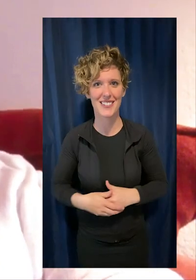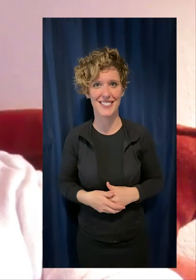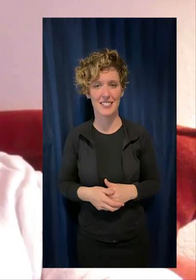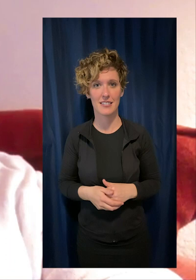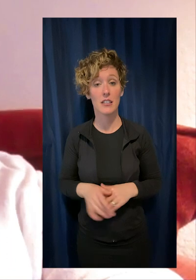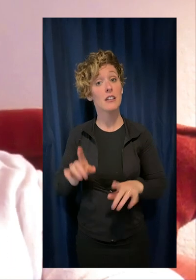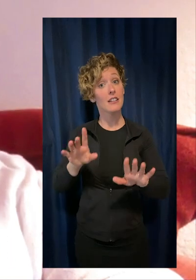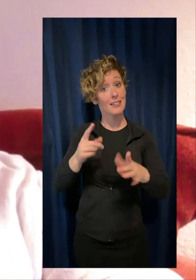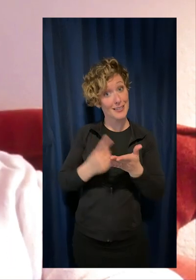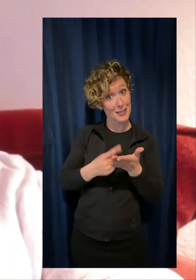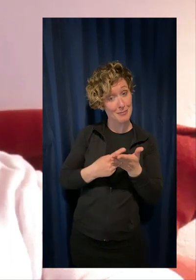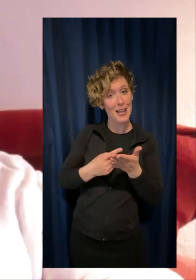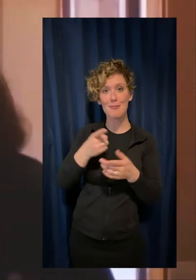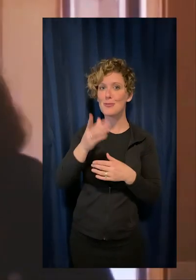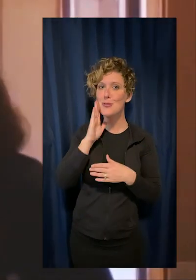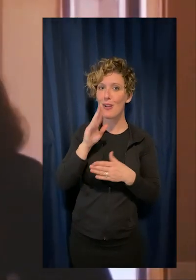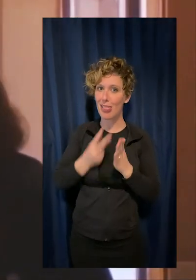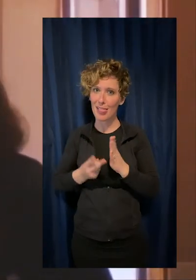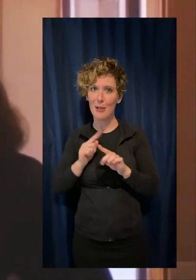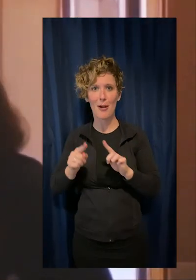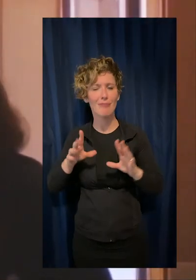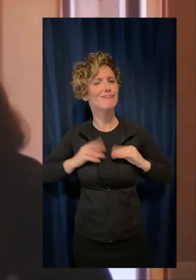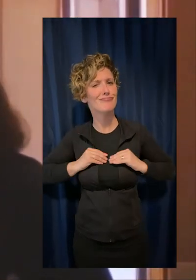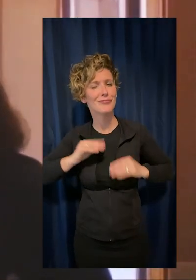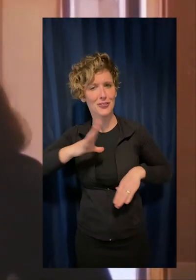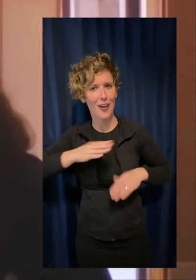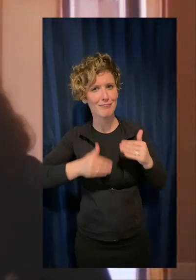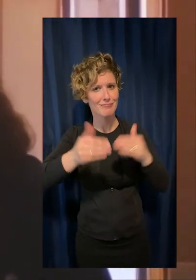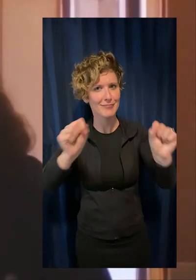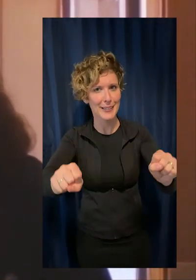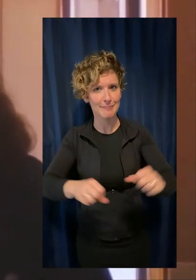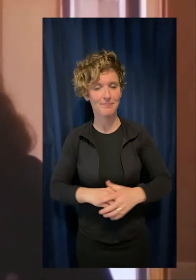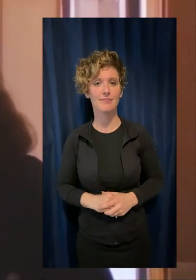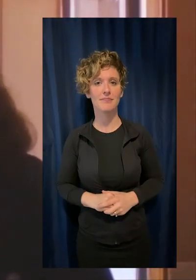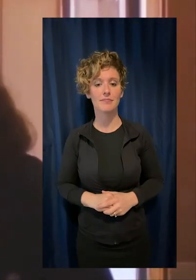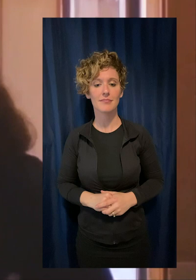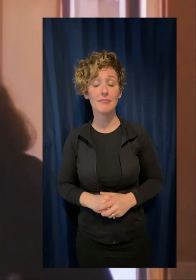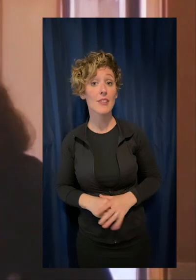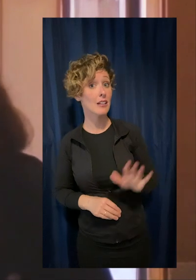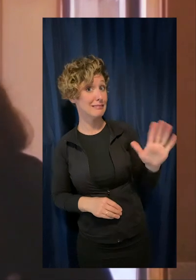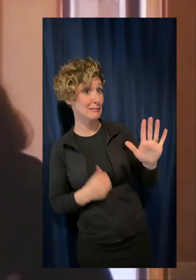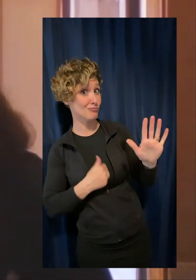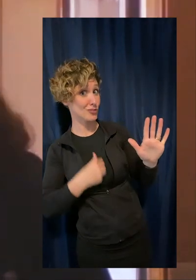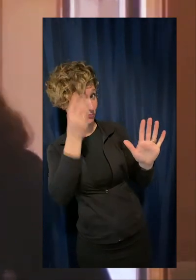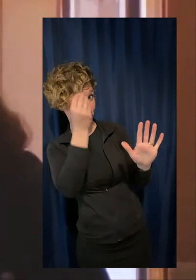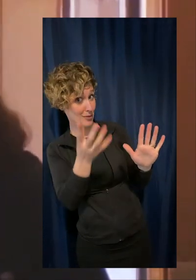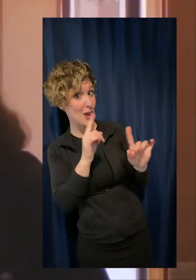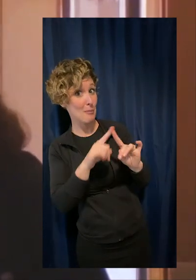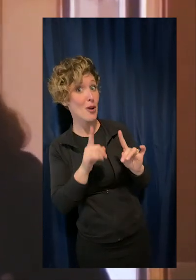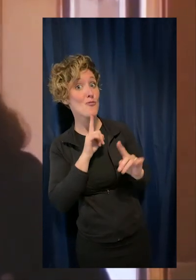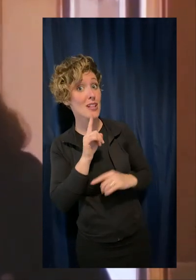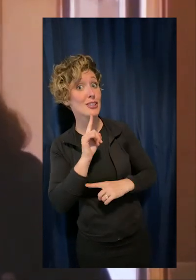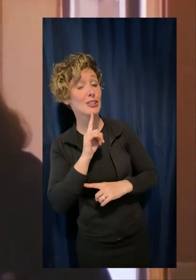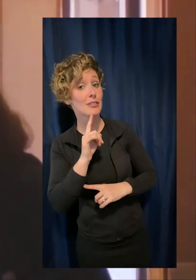won't. I'm sorry to say so, but sadly it's true that bang-ups and hang-ups can happen